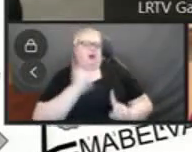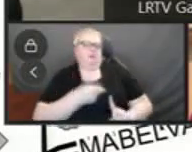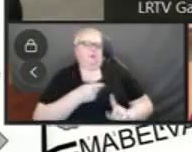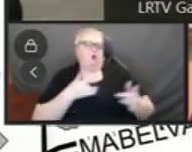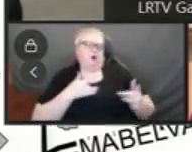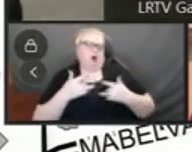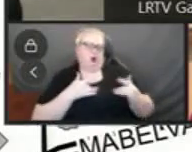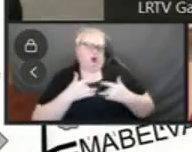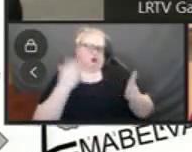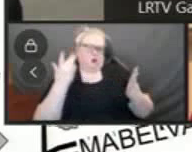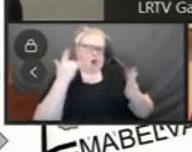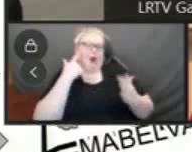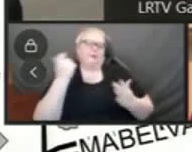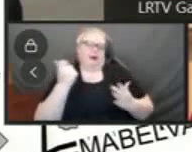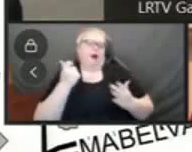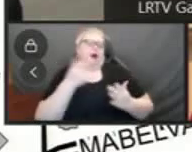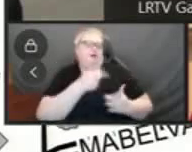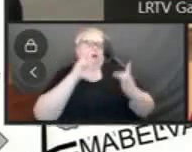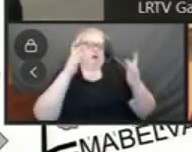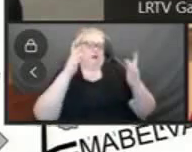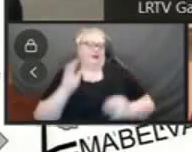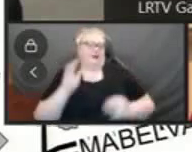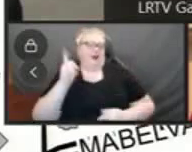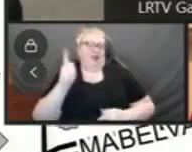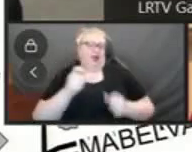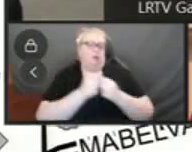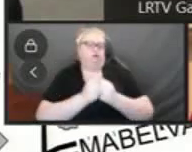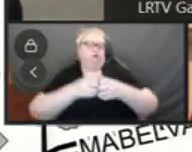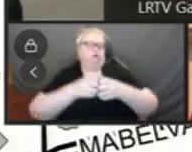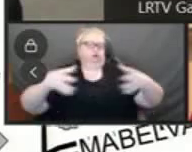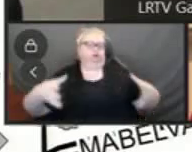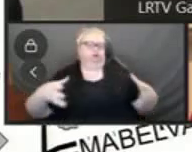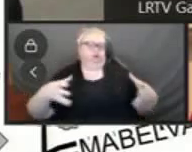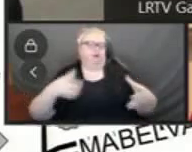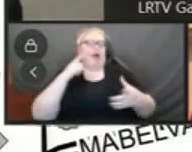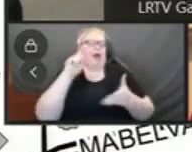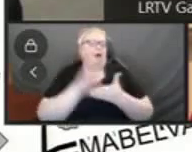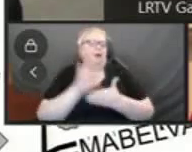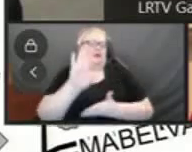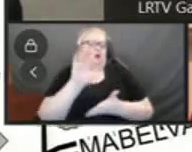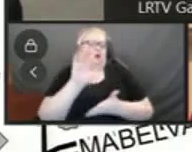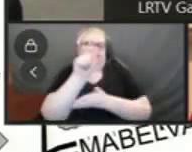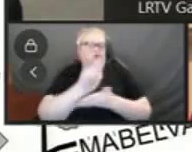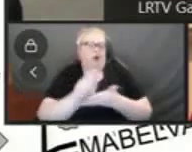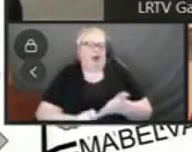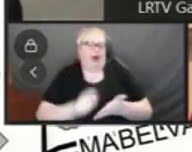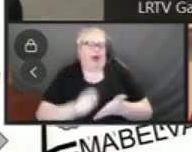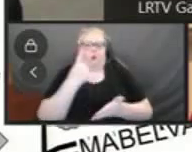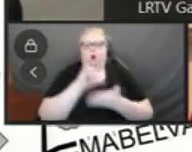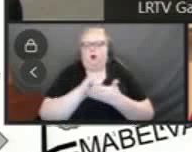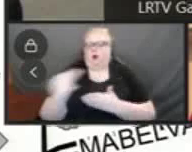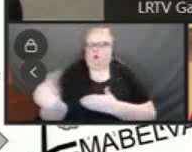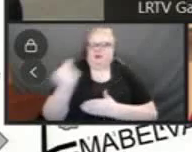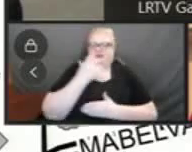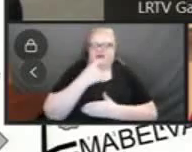to expand this, and I believe in our write out or the one you sent me, it stated that they could do